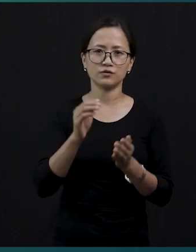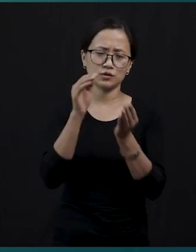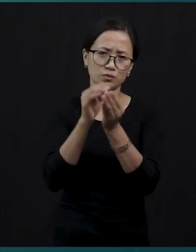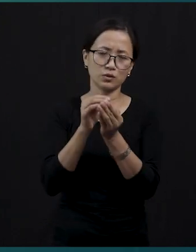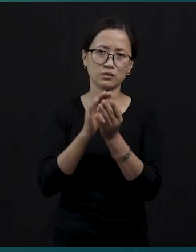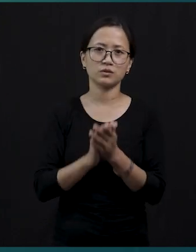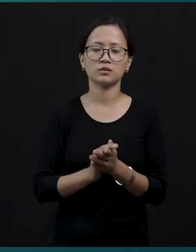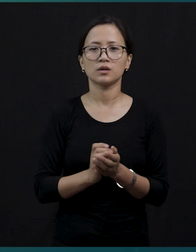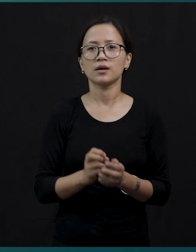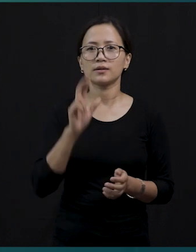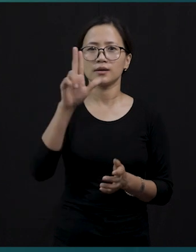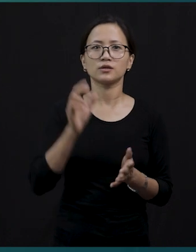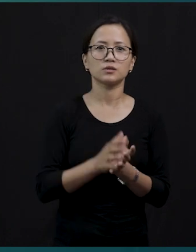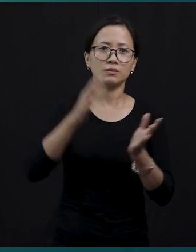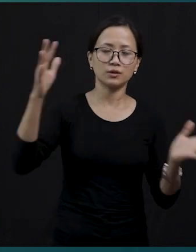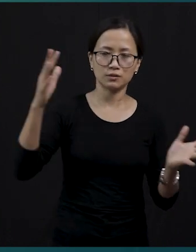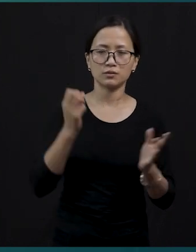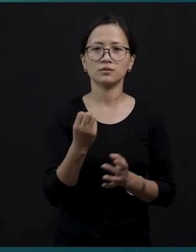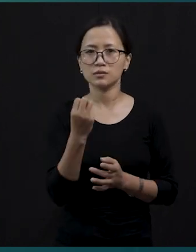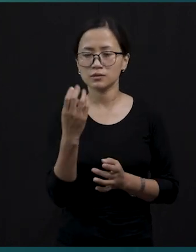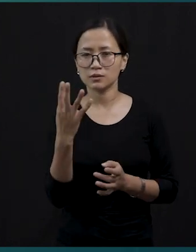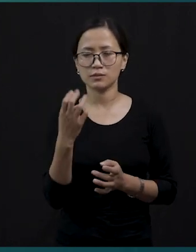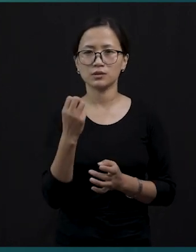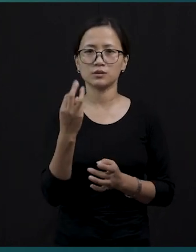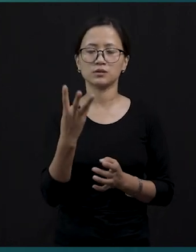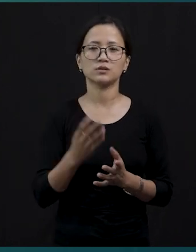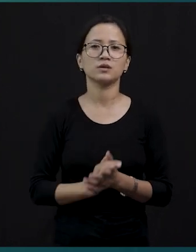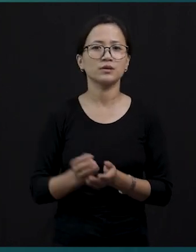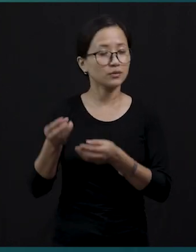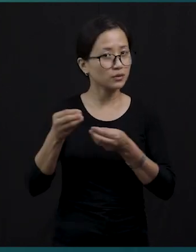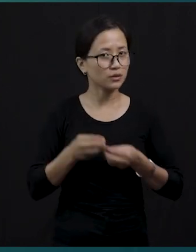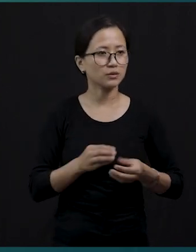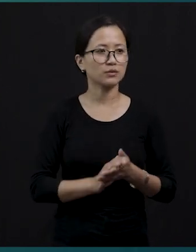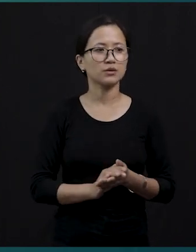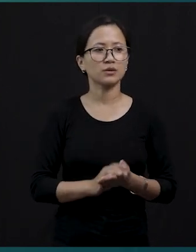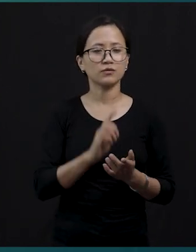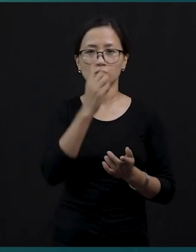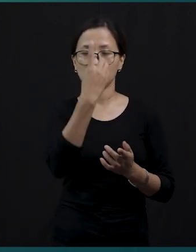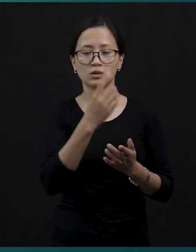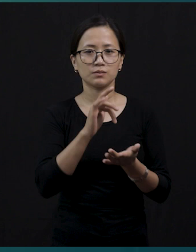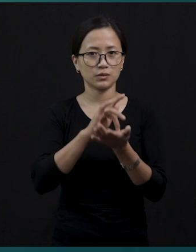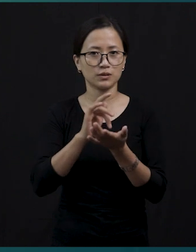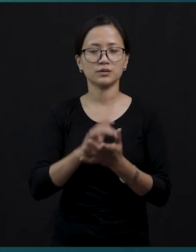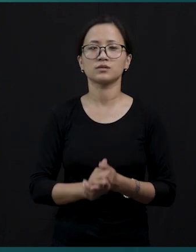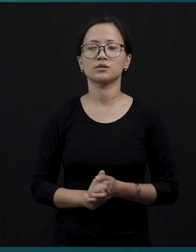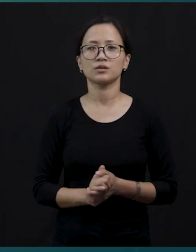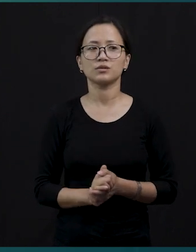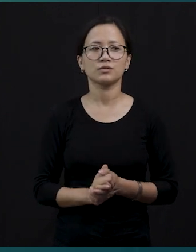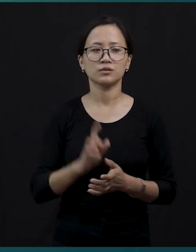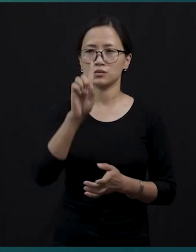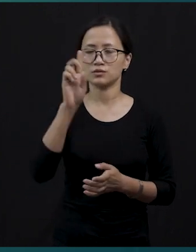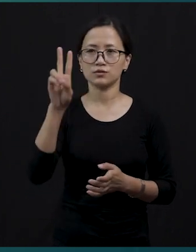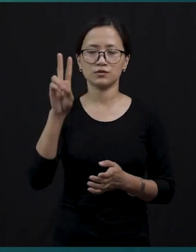small number, 8 is big number. So you need to take carry or borrow from here 1 and then it will